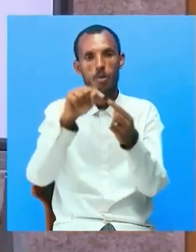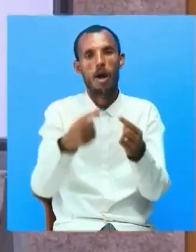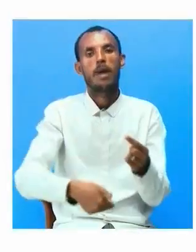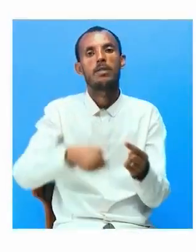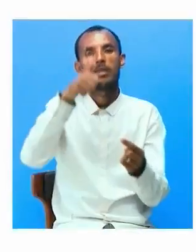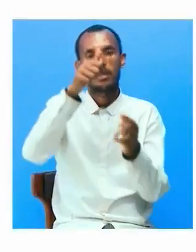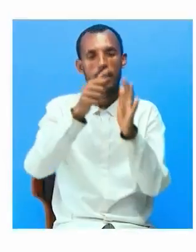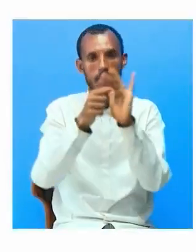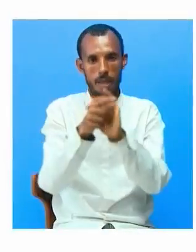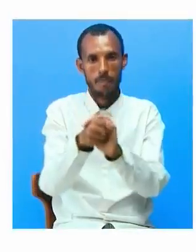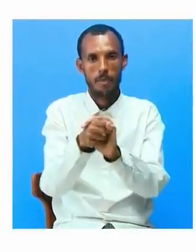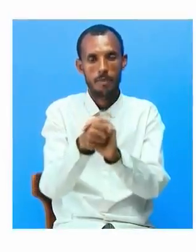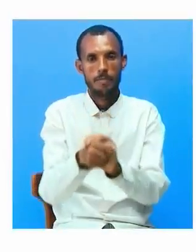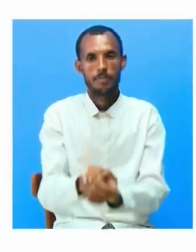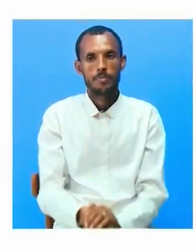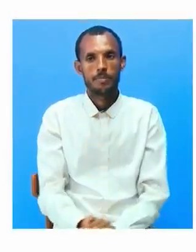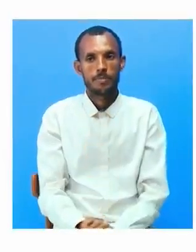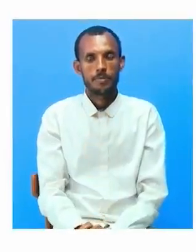example.